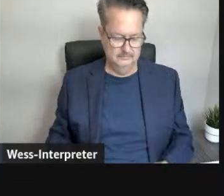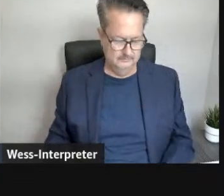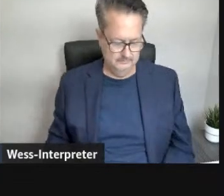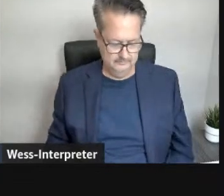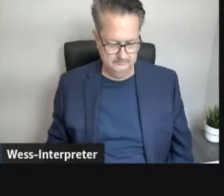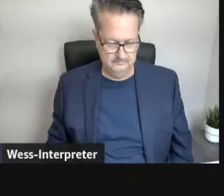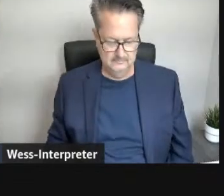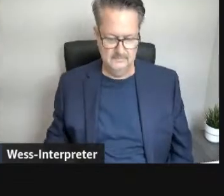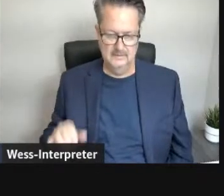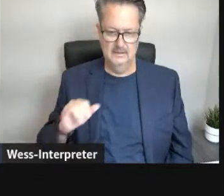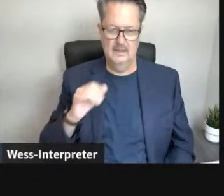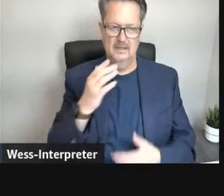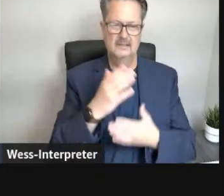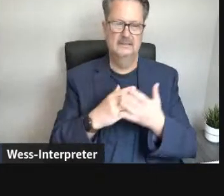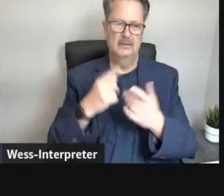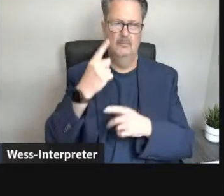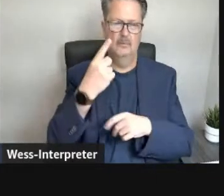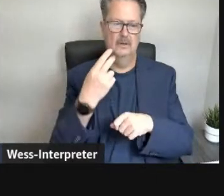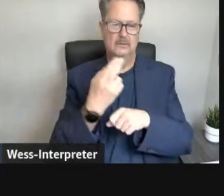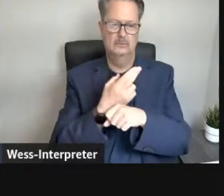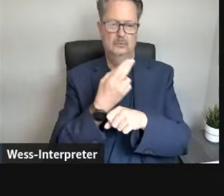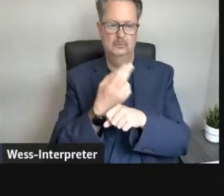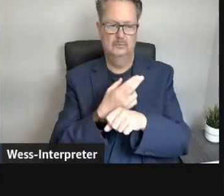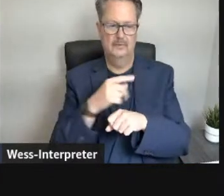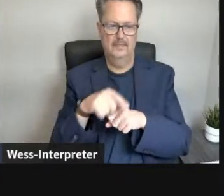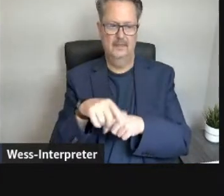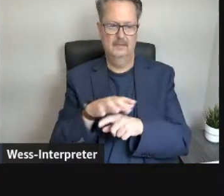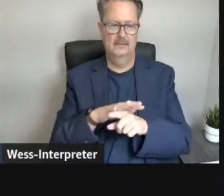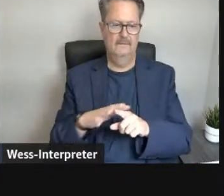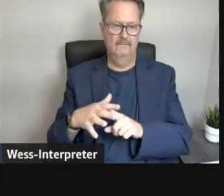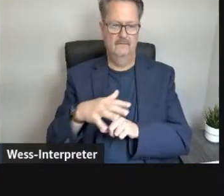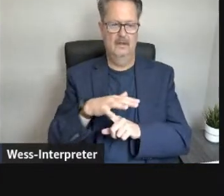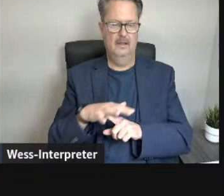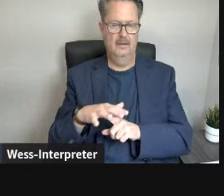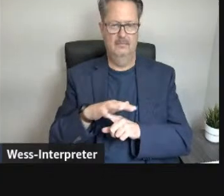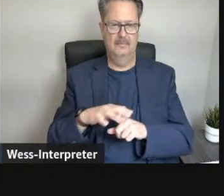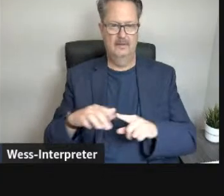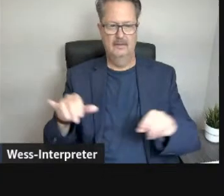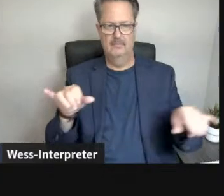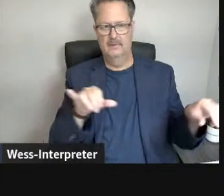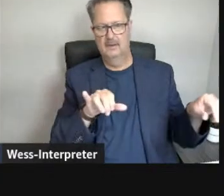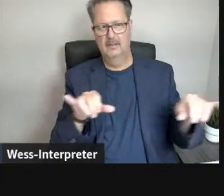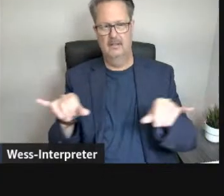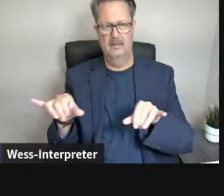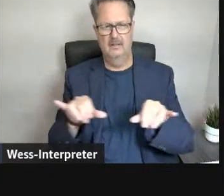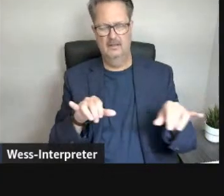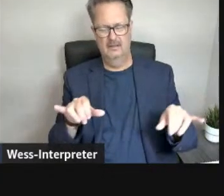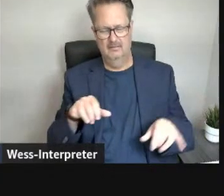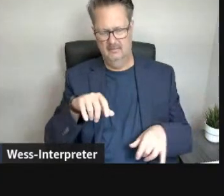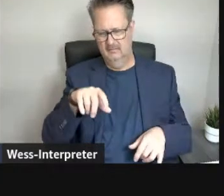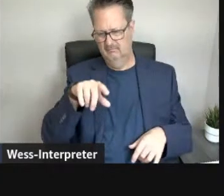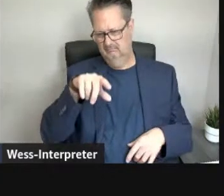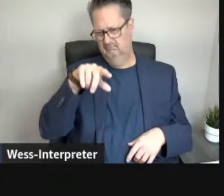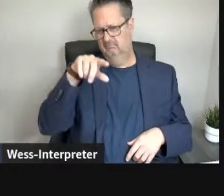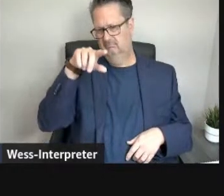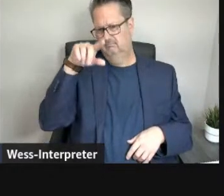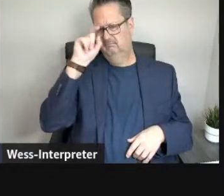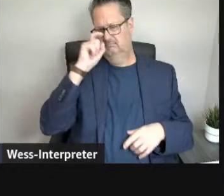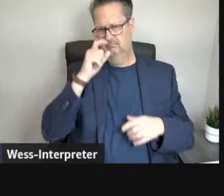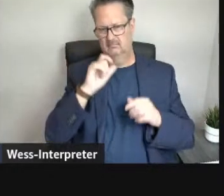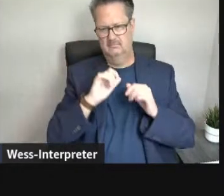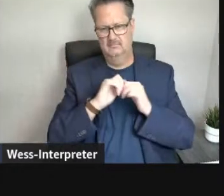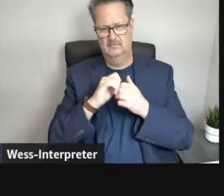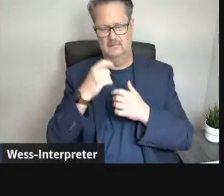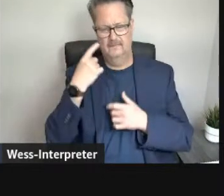It's like someone is using this environment in parallel. I'm not sure how it is. What's the reason